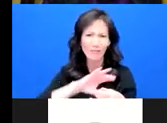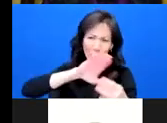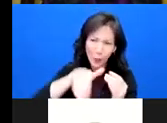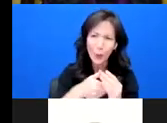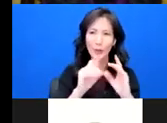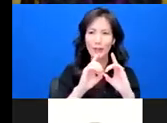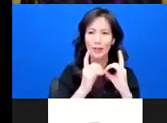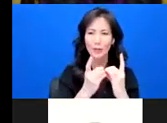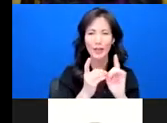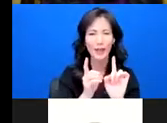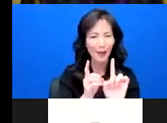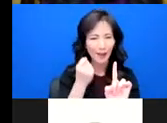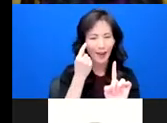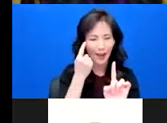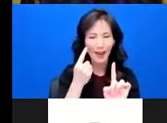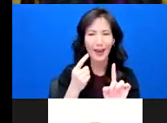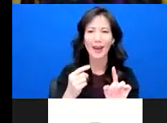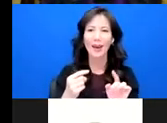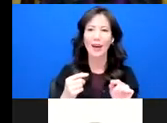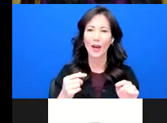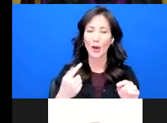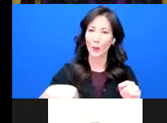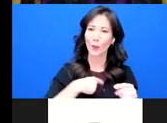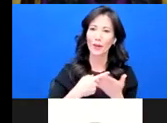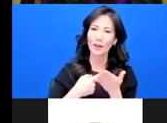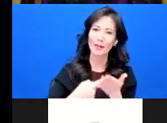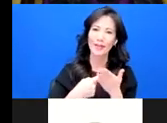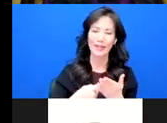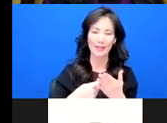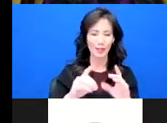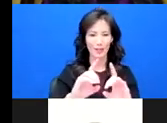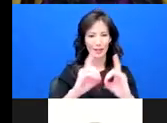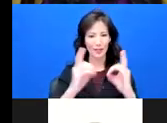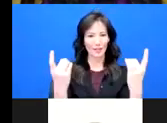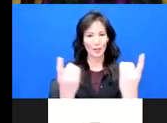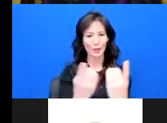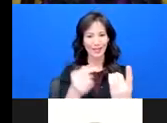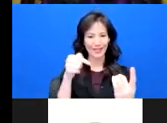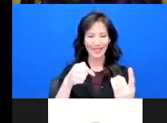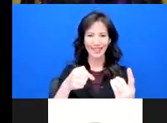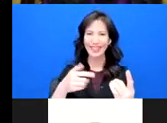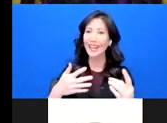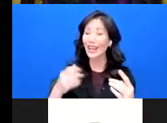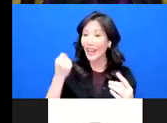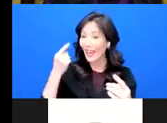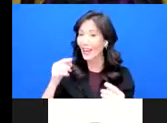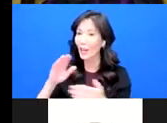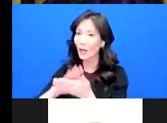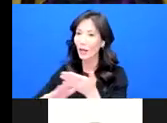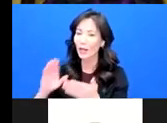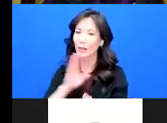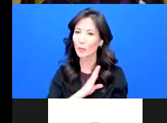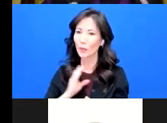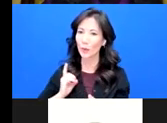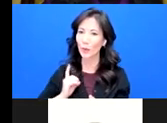we are talking about a districted process. Your college board of trustees are in districts, and so we implore you to think